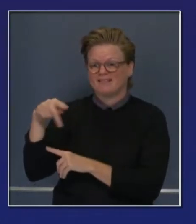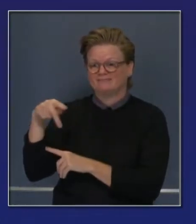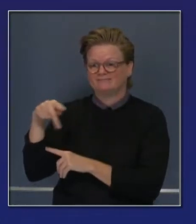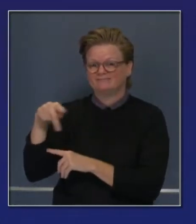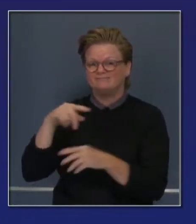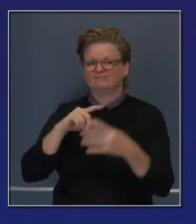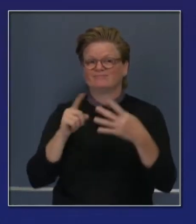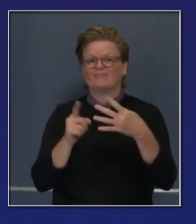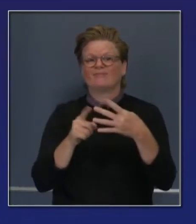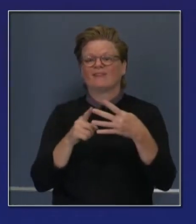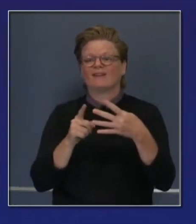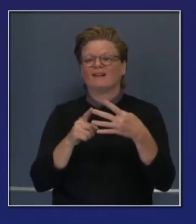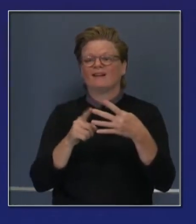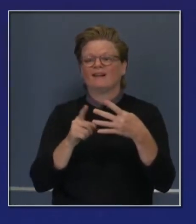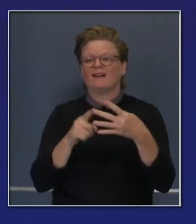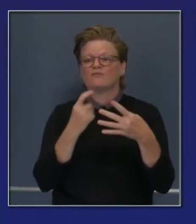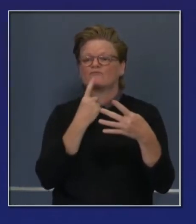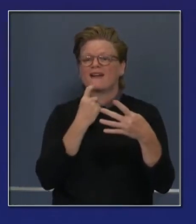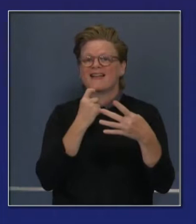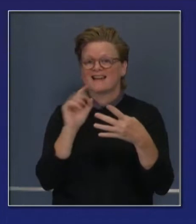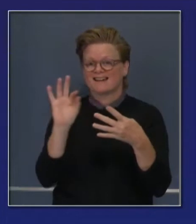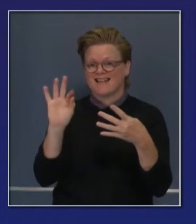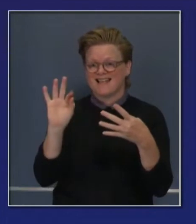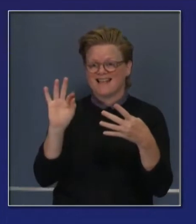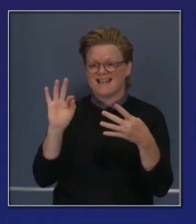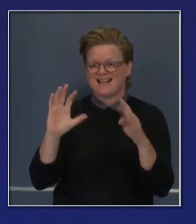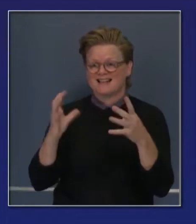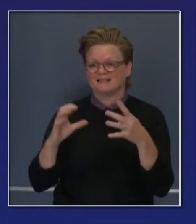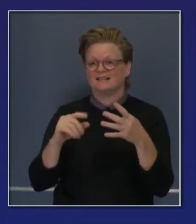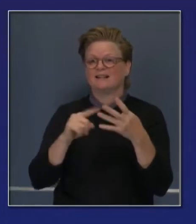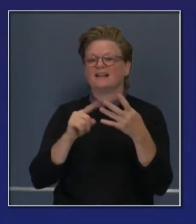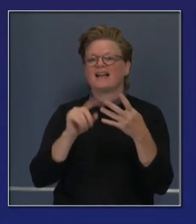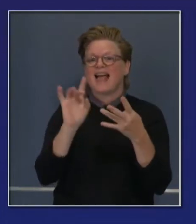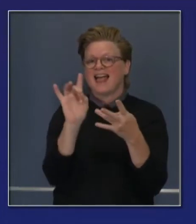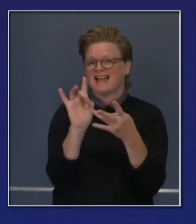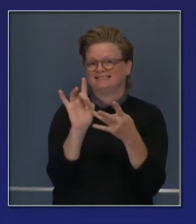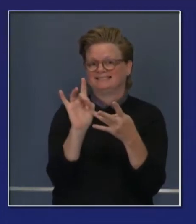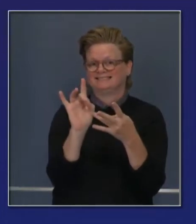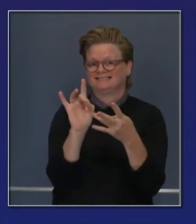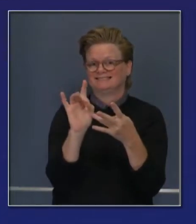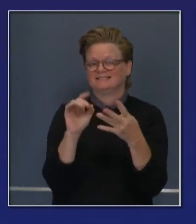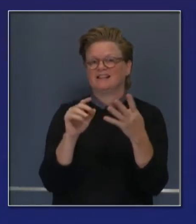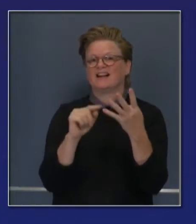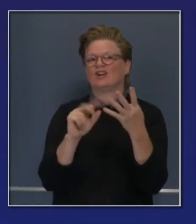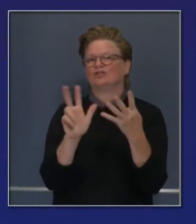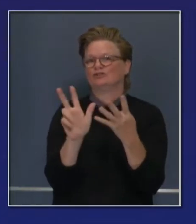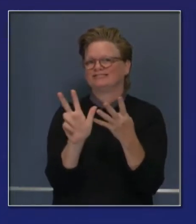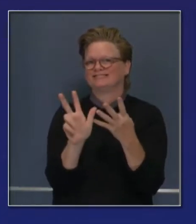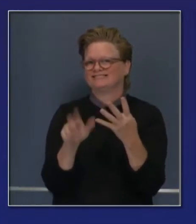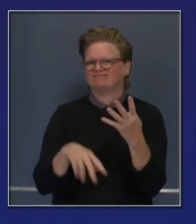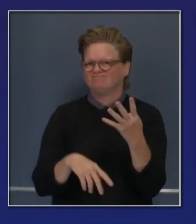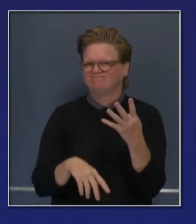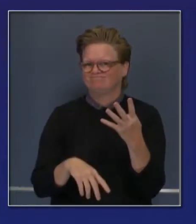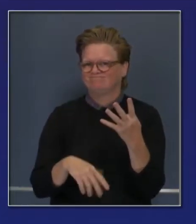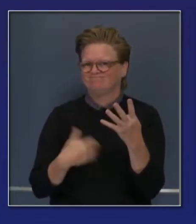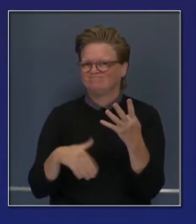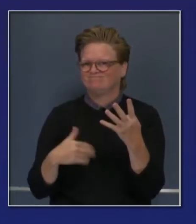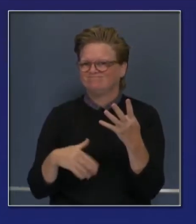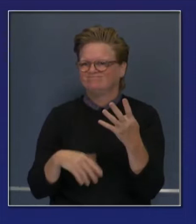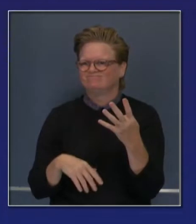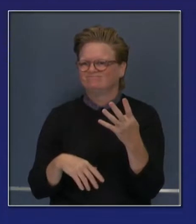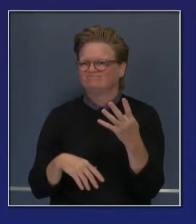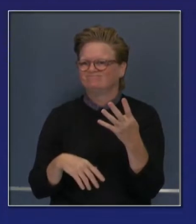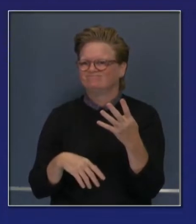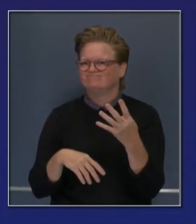you see 9 and 8 respectively. Yellow counties, the minimal is represented by 3 specific